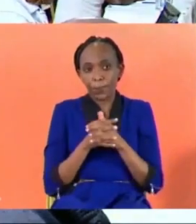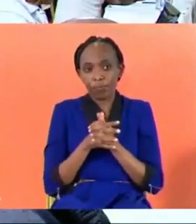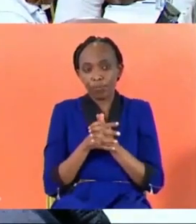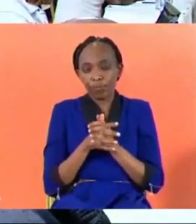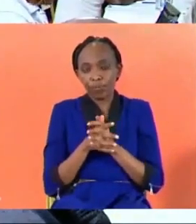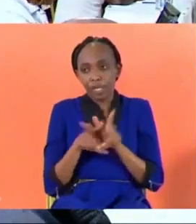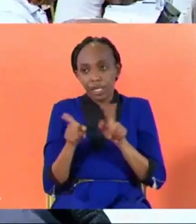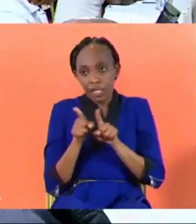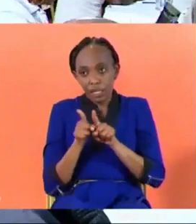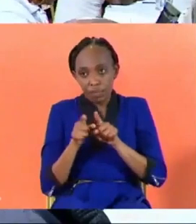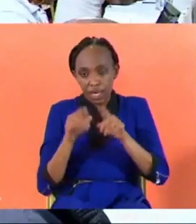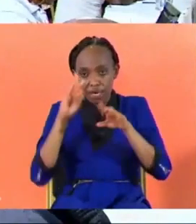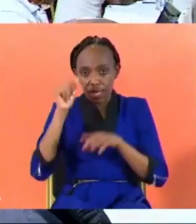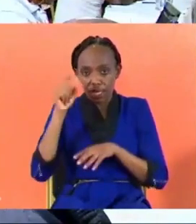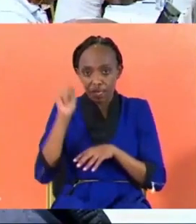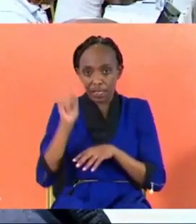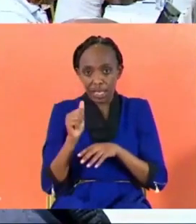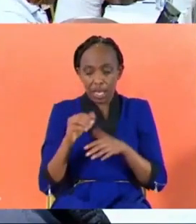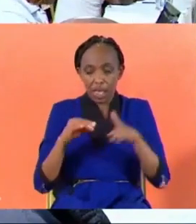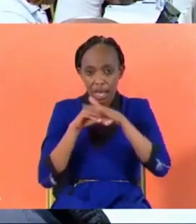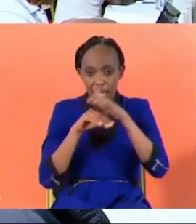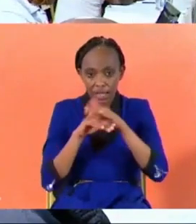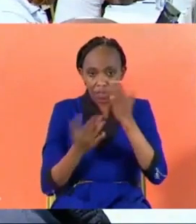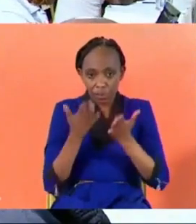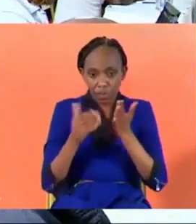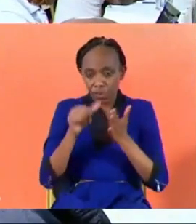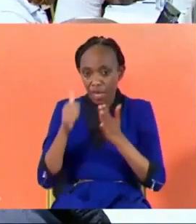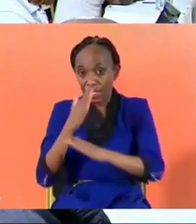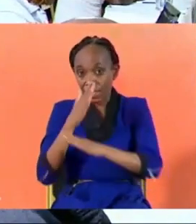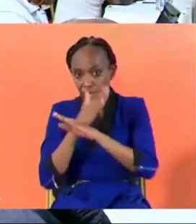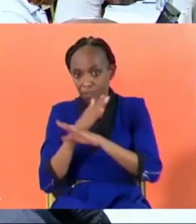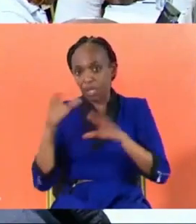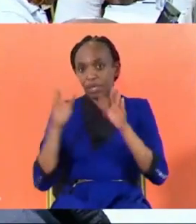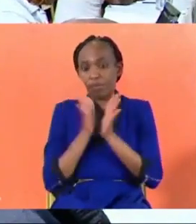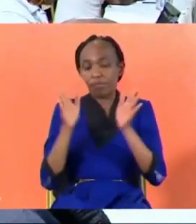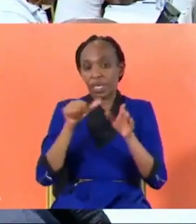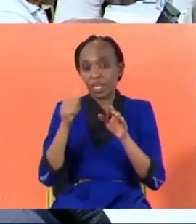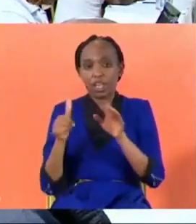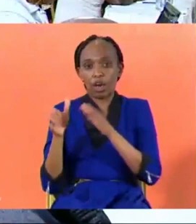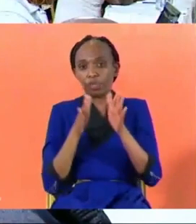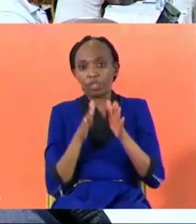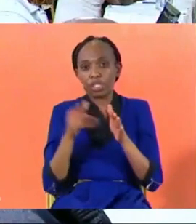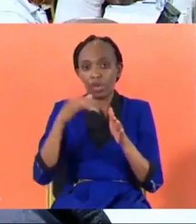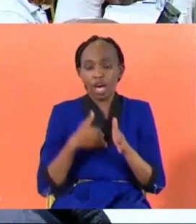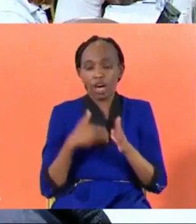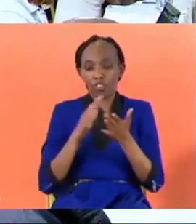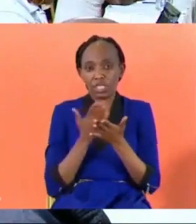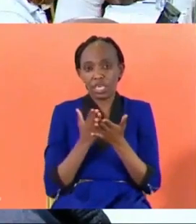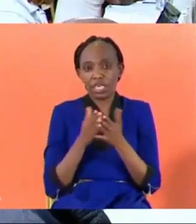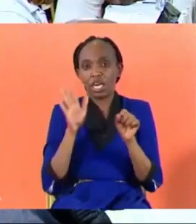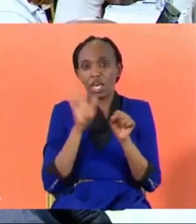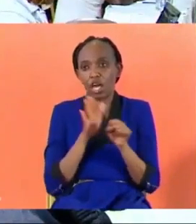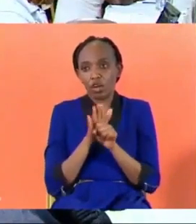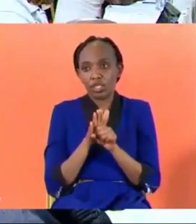Better access to data in comparison to the average Zambian citizen is another opportunity. We had shared a lot